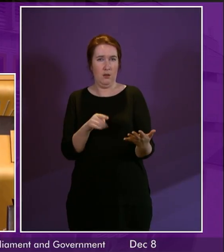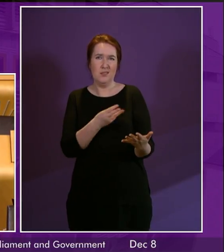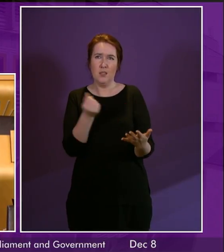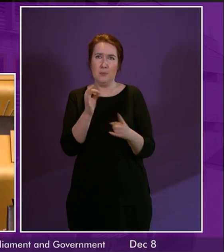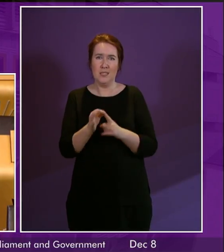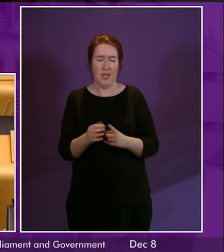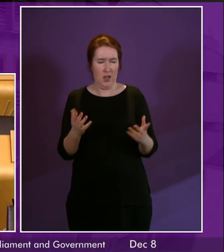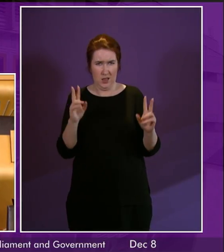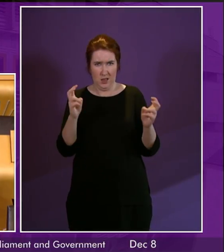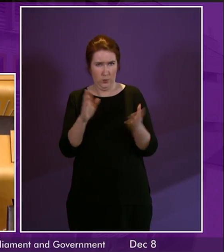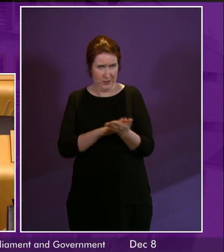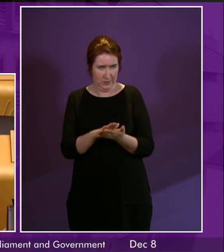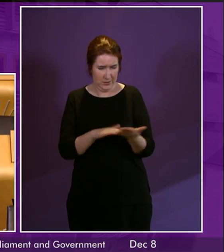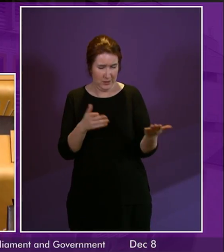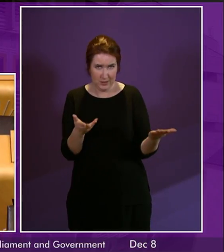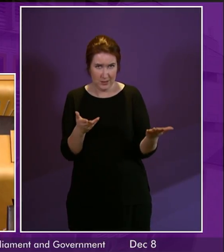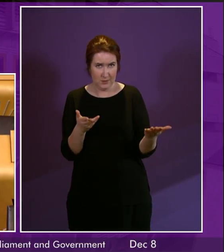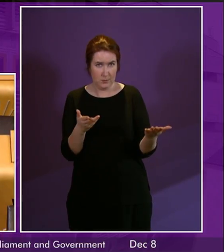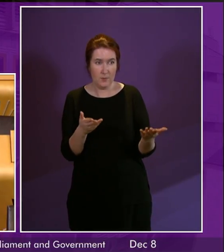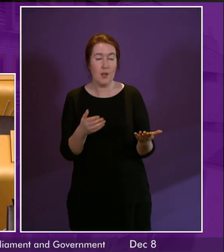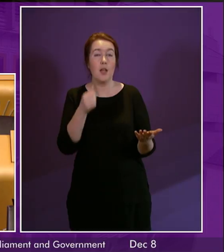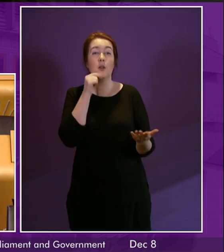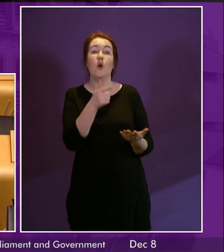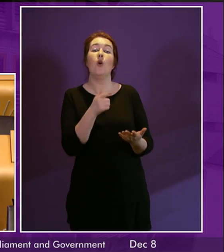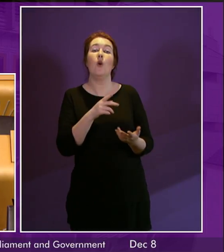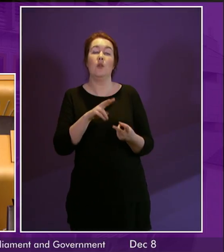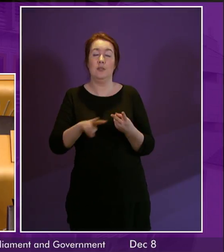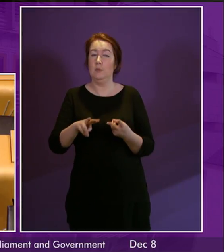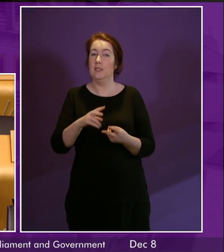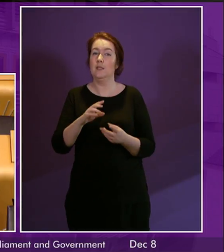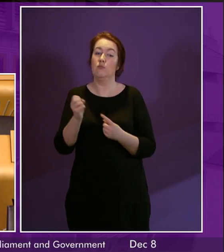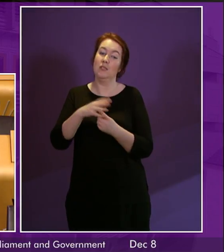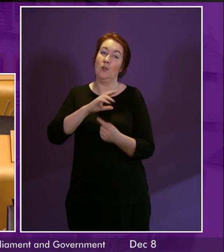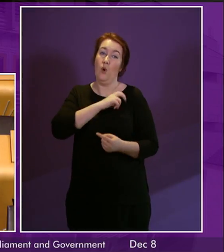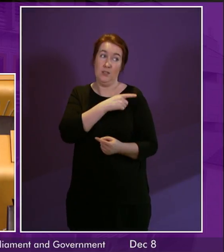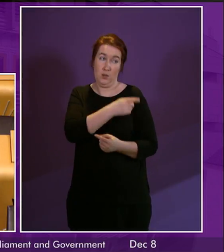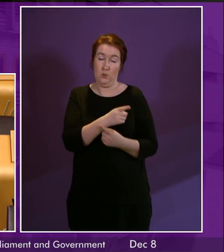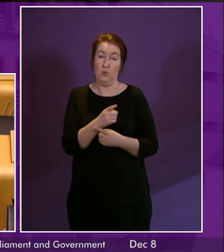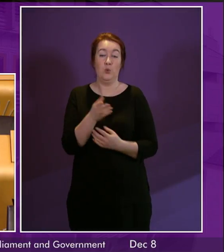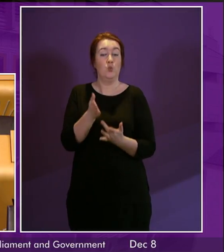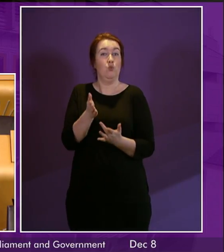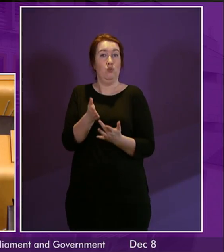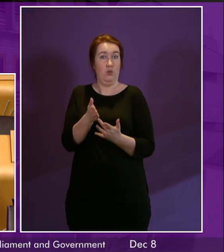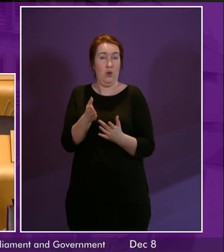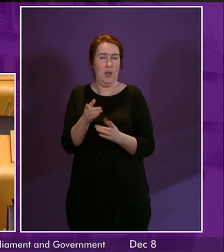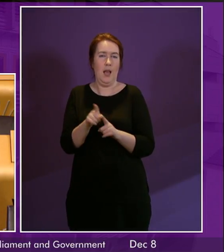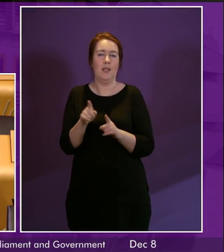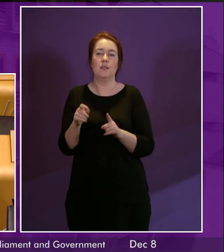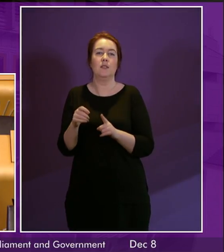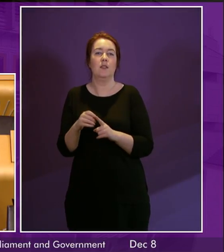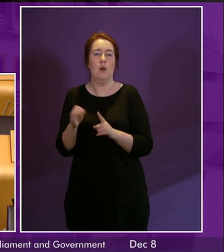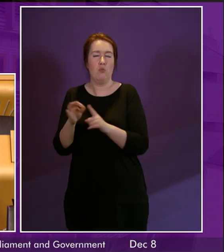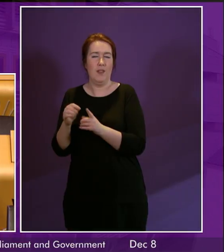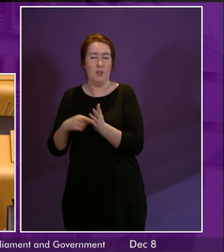As you're happily neutral in the chair, Deputy Presiding Officer, and as Professor Tompkins is closing on behalf of the